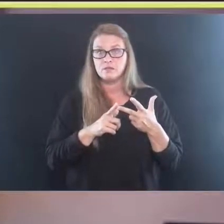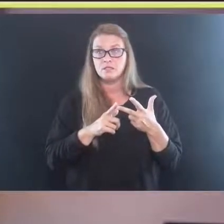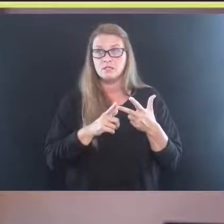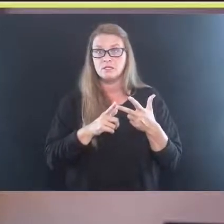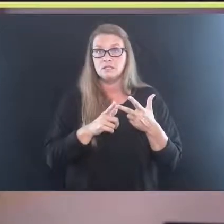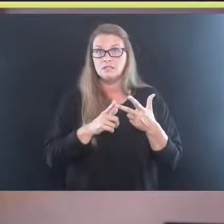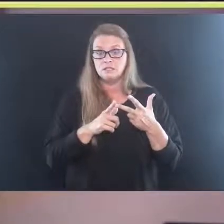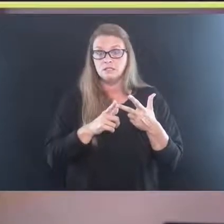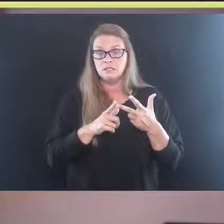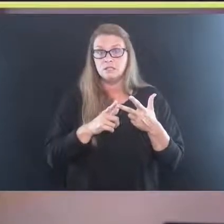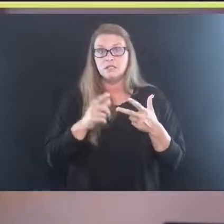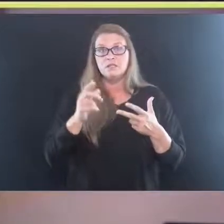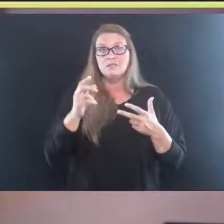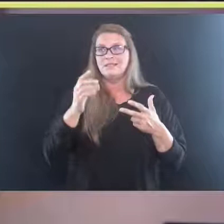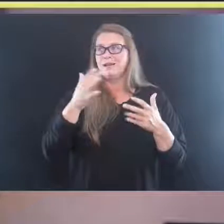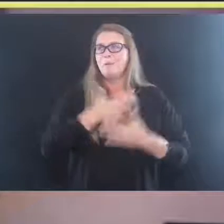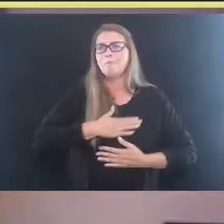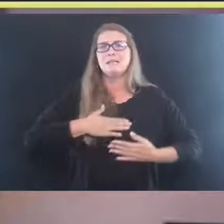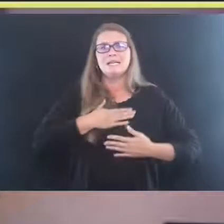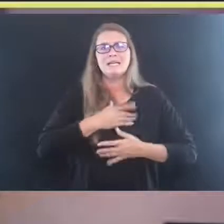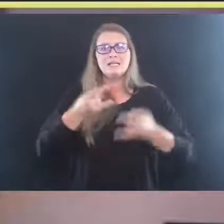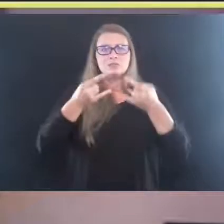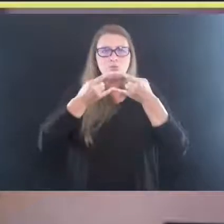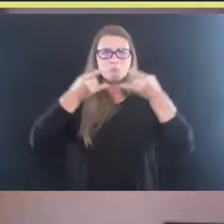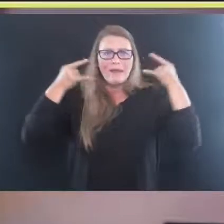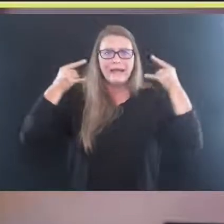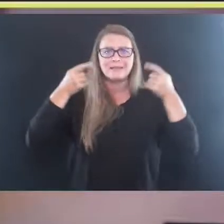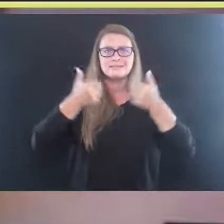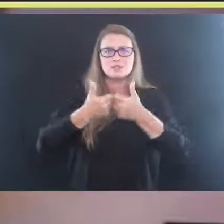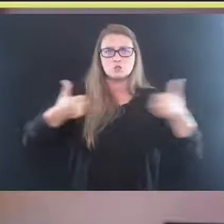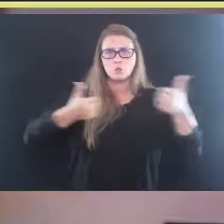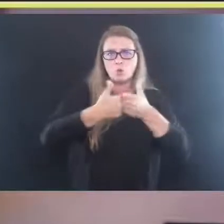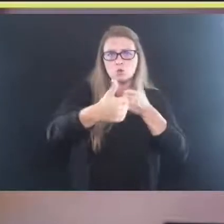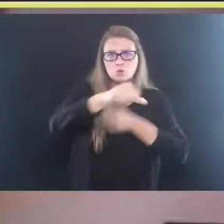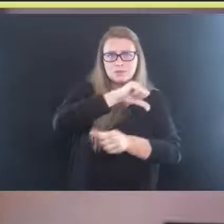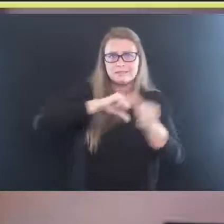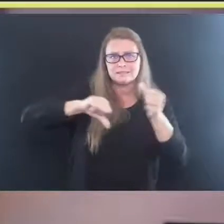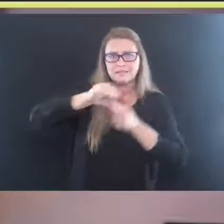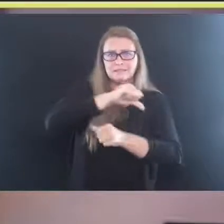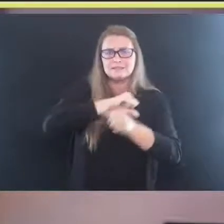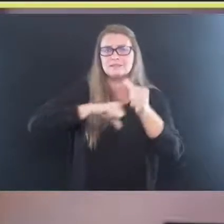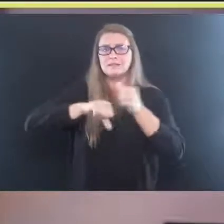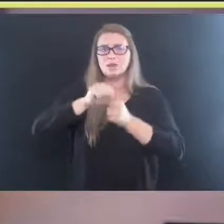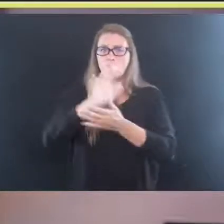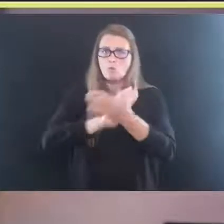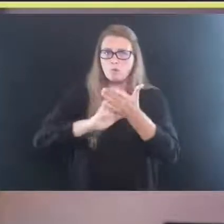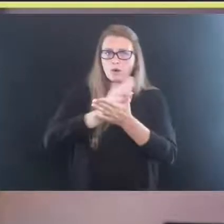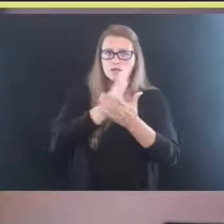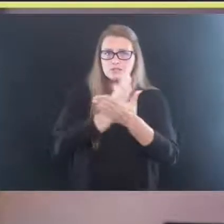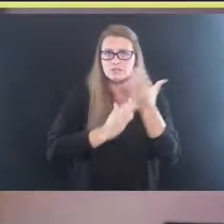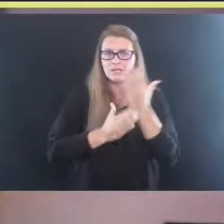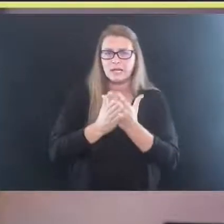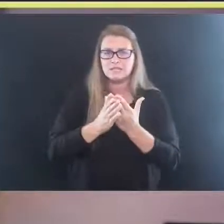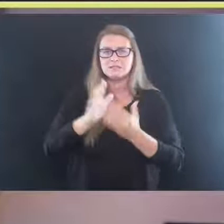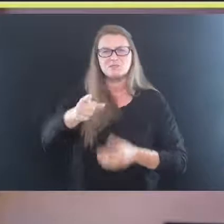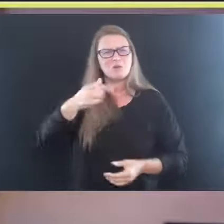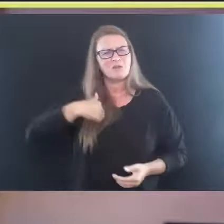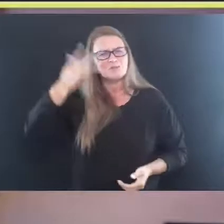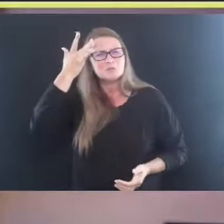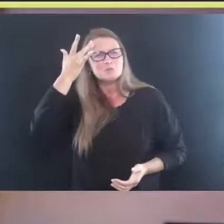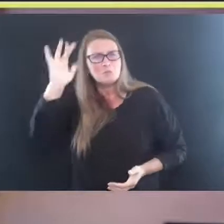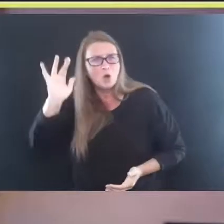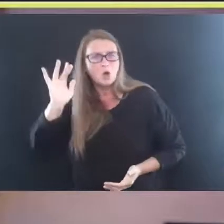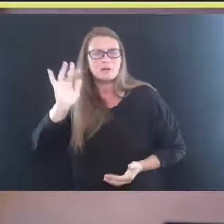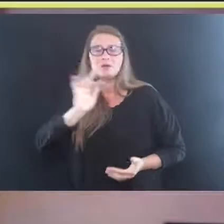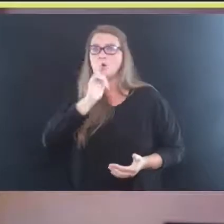wear masks and other mitigation strategies when you're indoors around a lot of other people, and be smart. Right now, we don't need